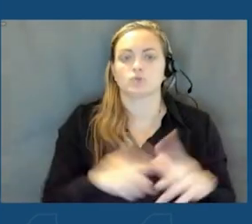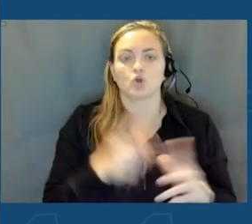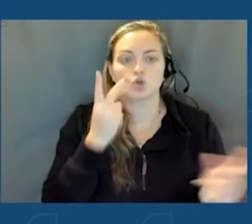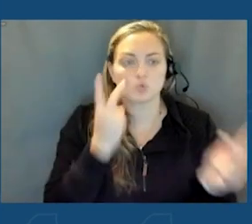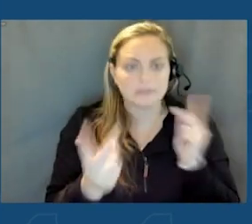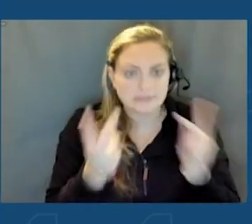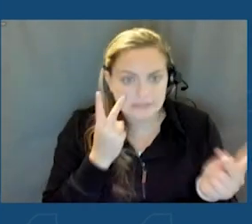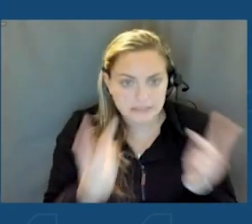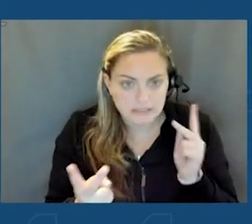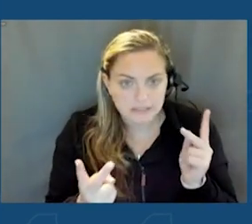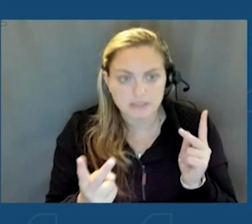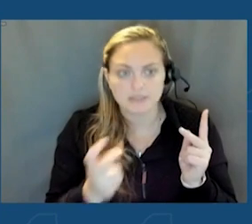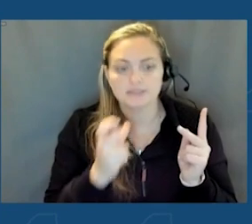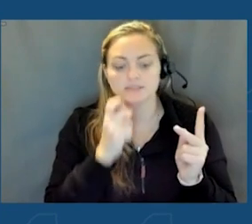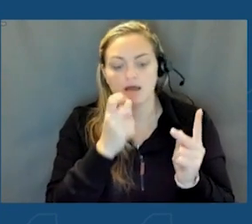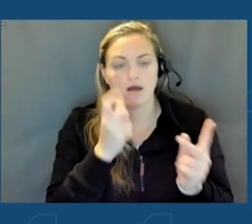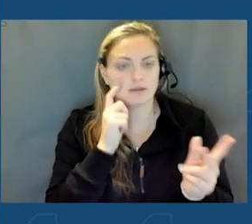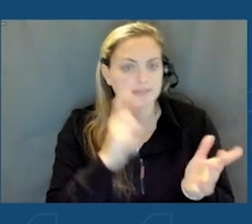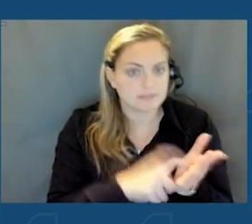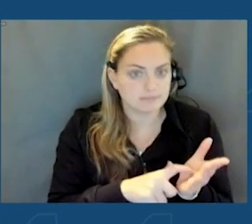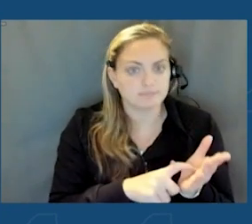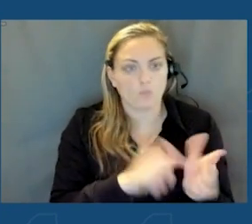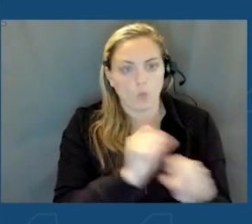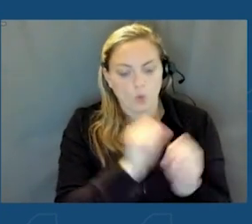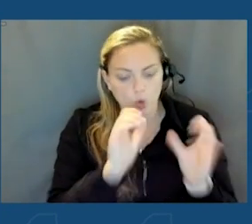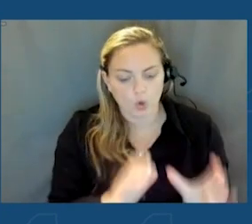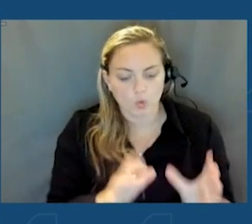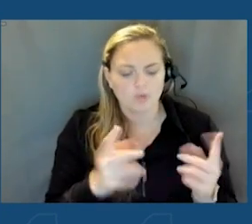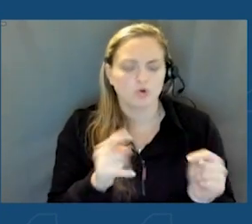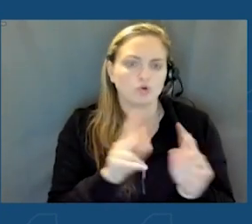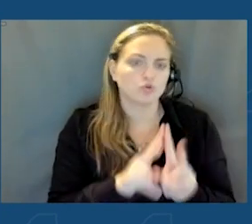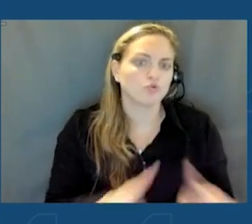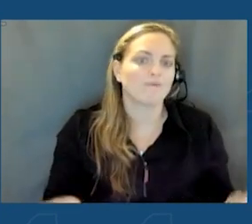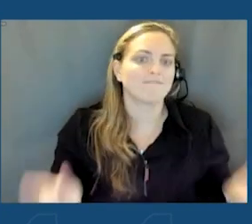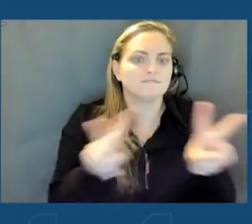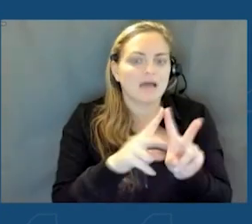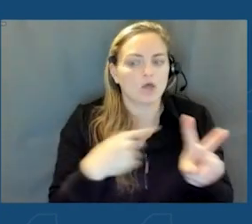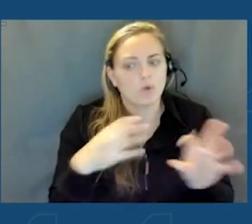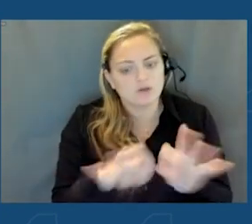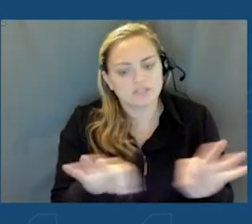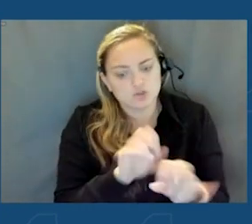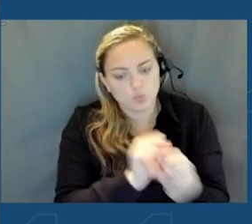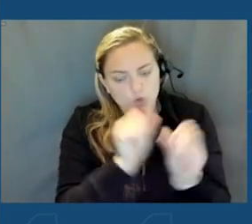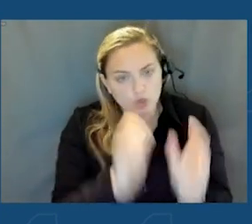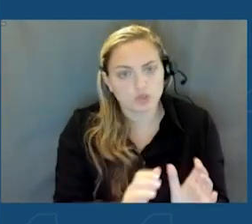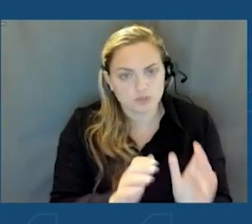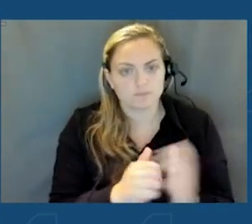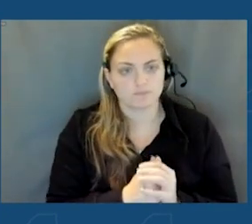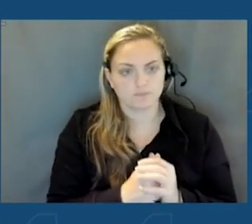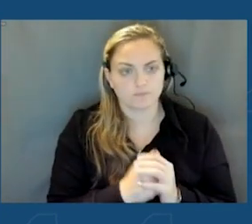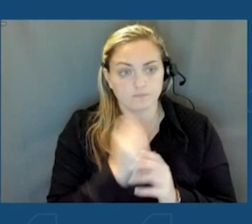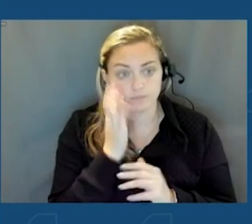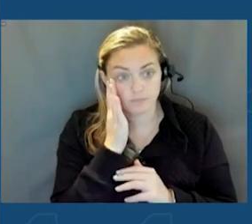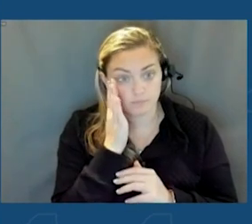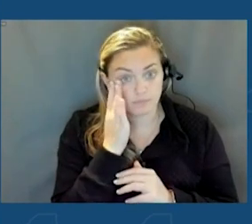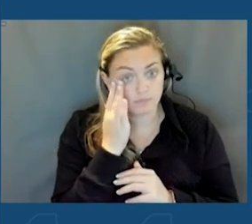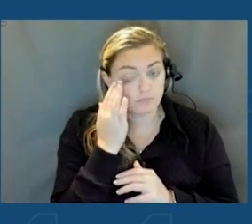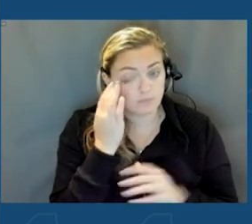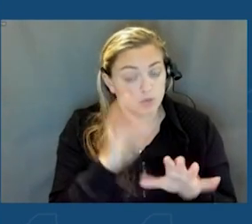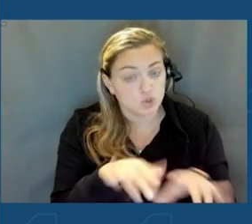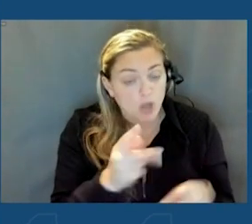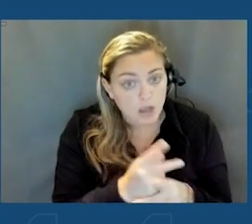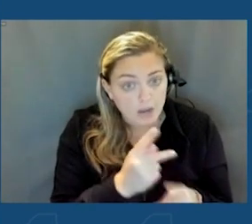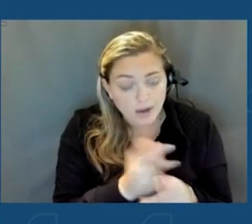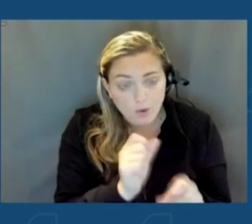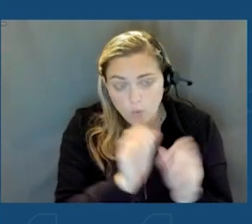these unseen workers. We start to value our essential workers. And I've always said that the child care workers